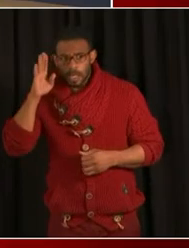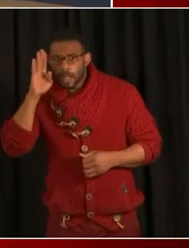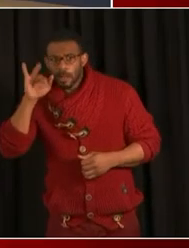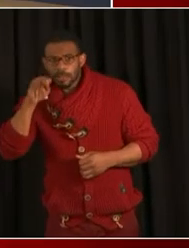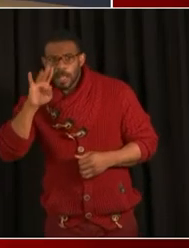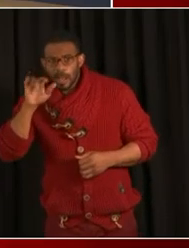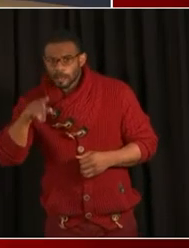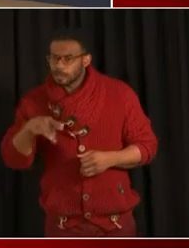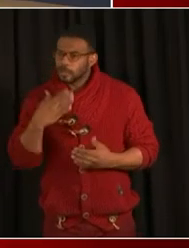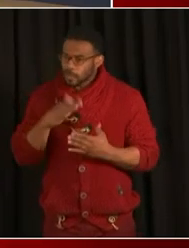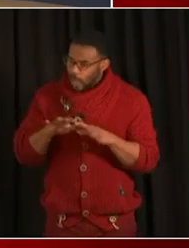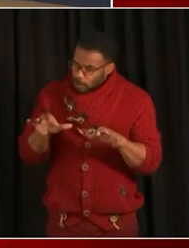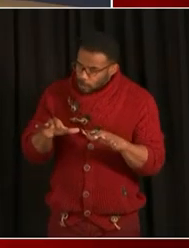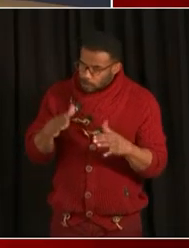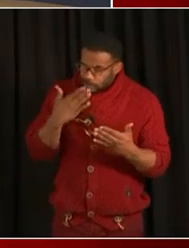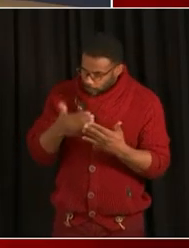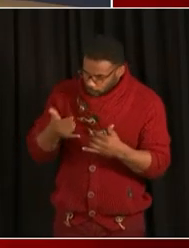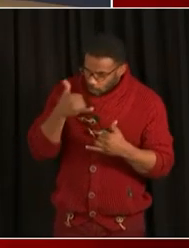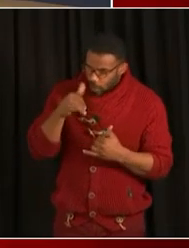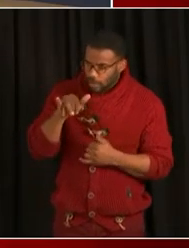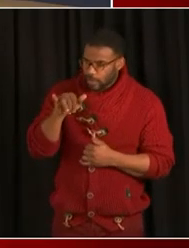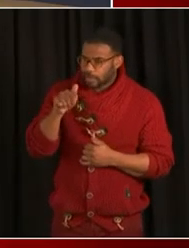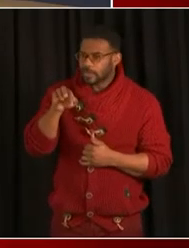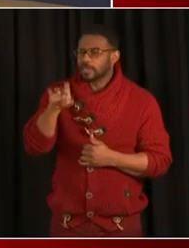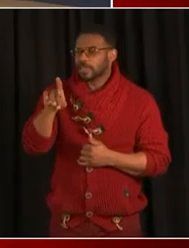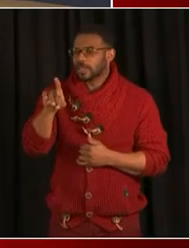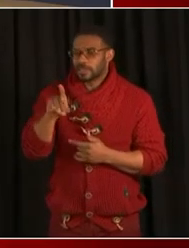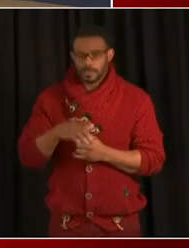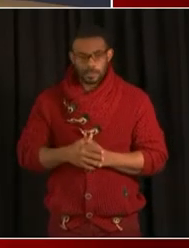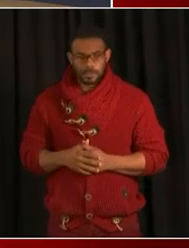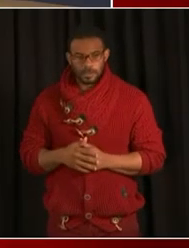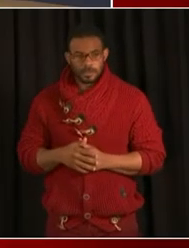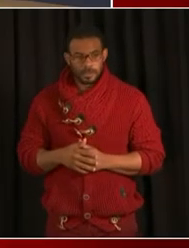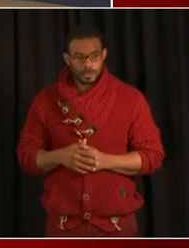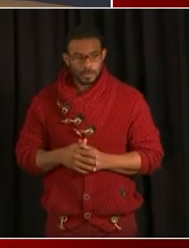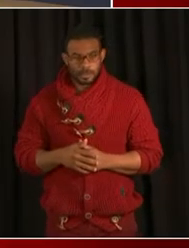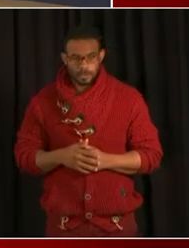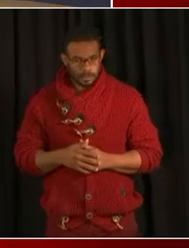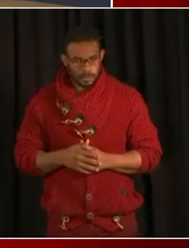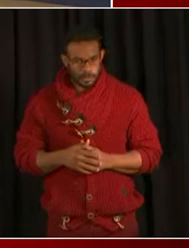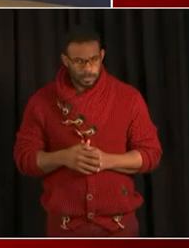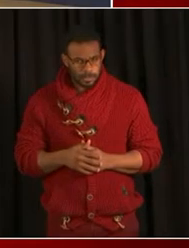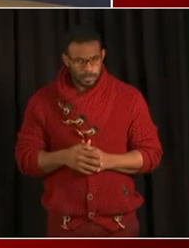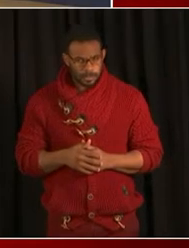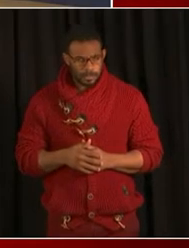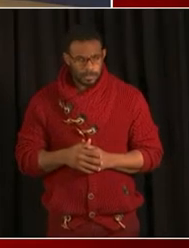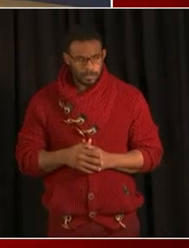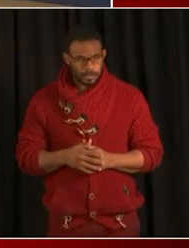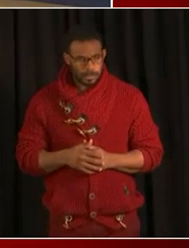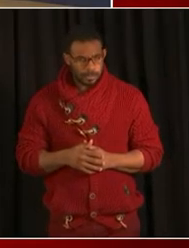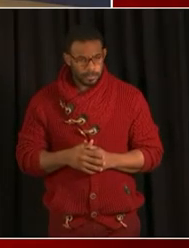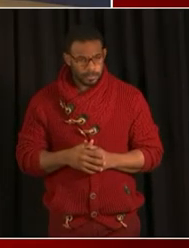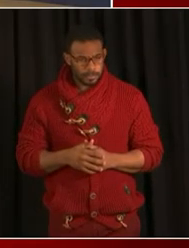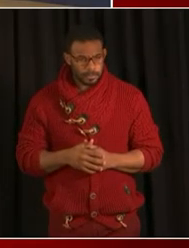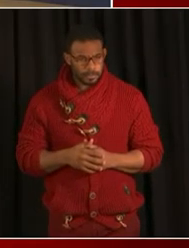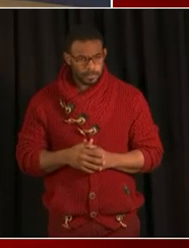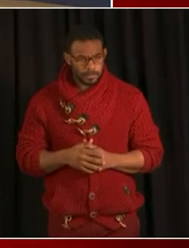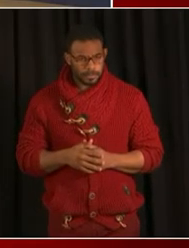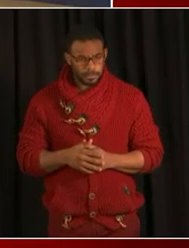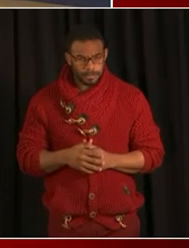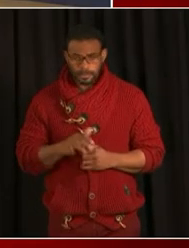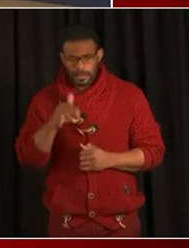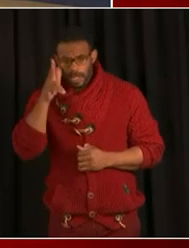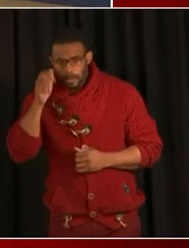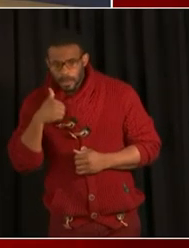Hello, John. How are you? Good. How's it going? Thanks for calling in, Jerry. You had a question Good. too about timing, I think, I too. want to